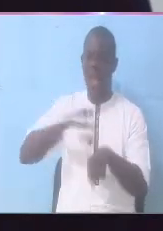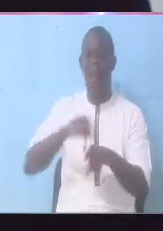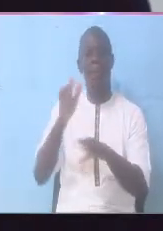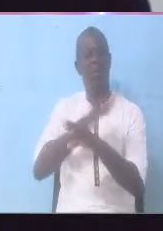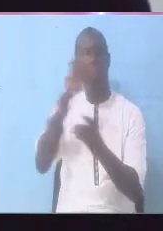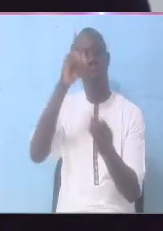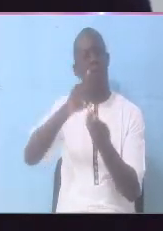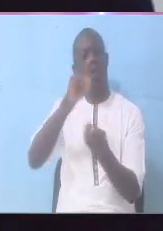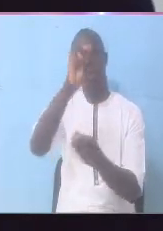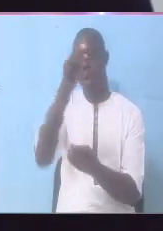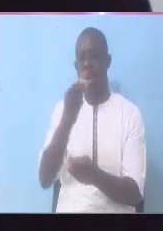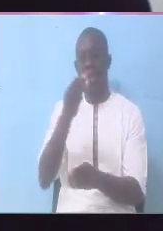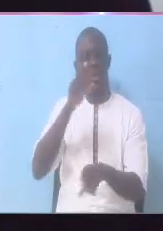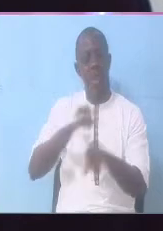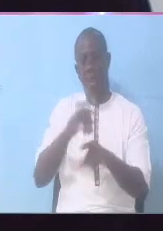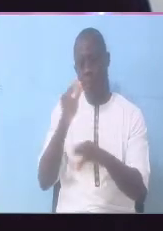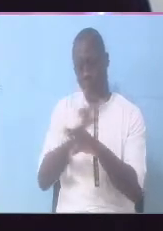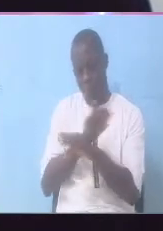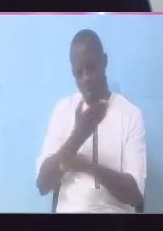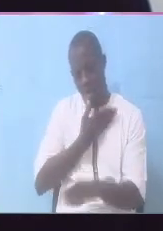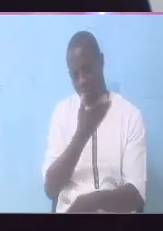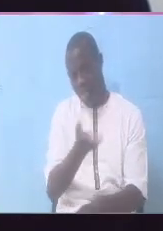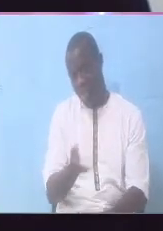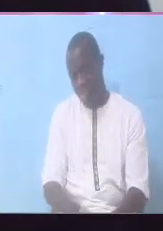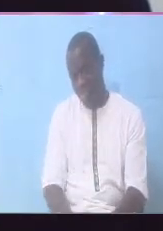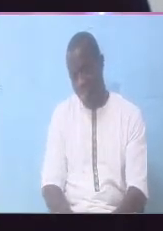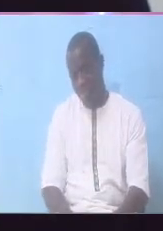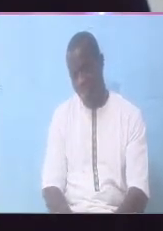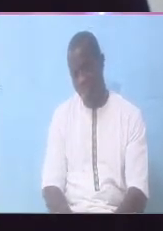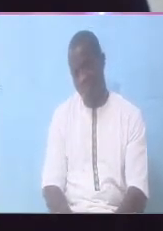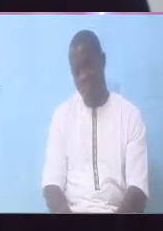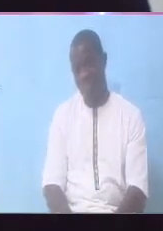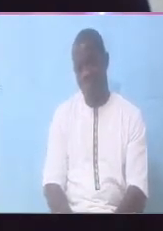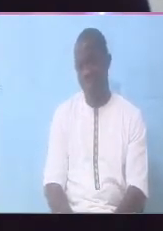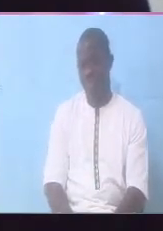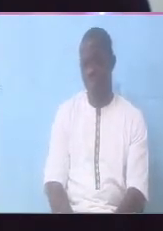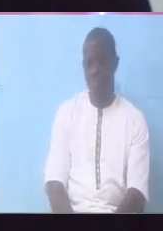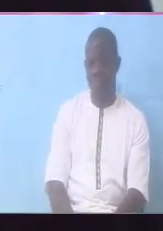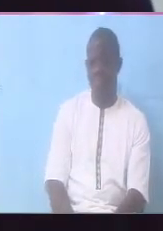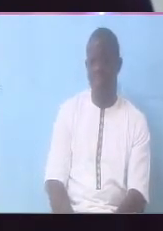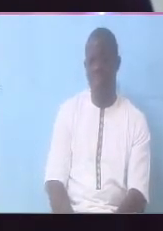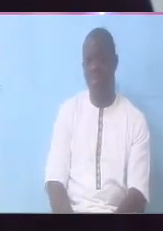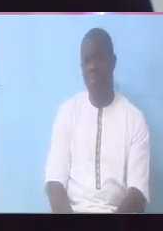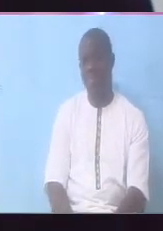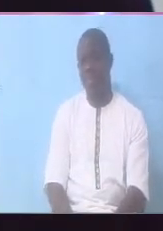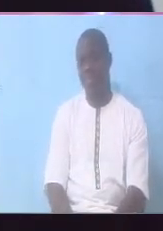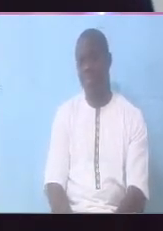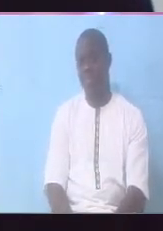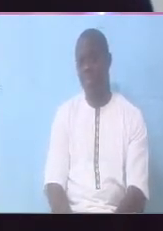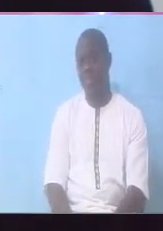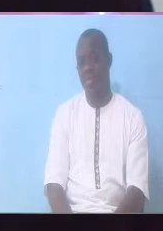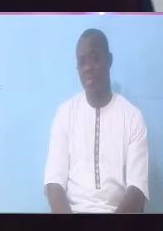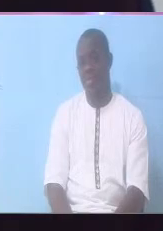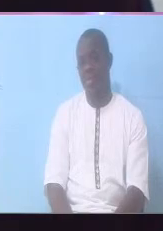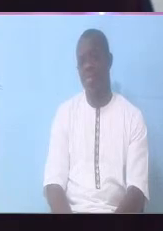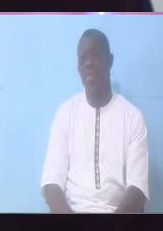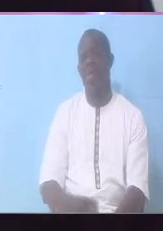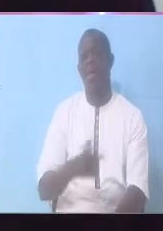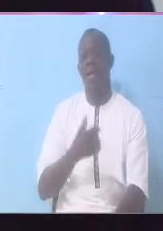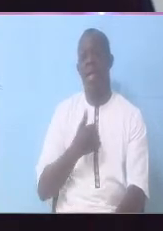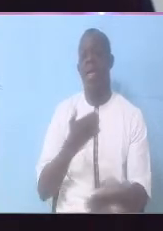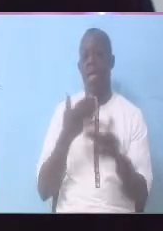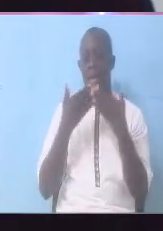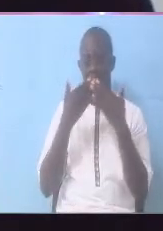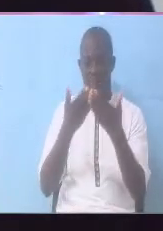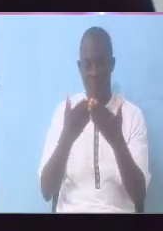Kabirin na jonyi matilo Muhammad sallallahu alaihi wasallam. Buaya bekerinde nun kabiri otumo. I said to him, fighting this